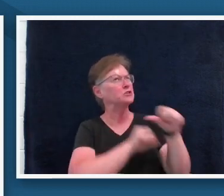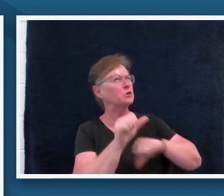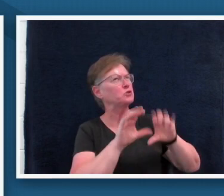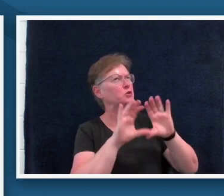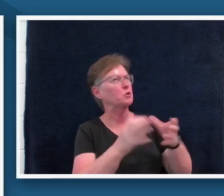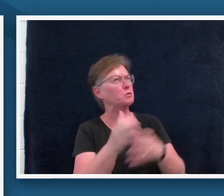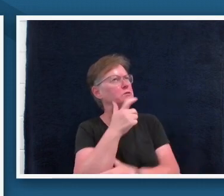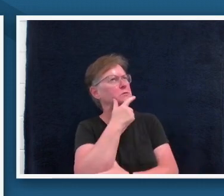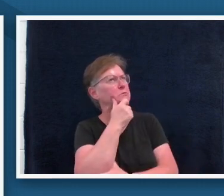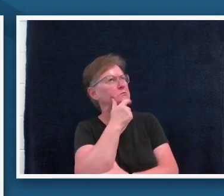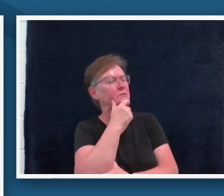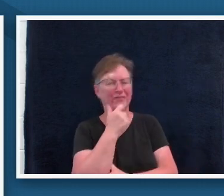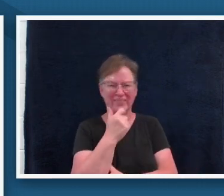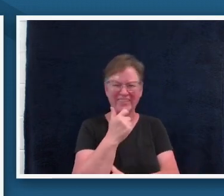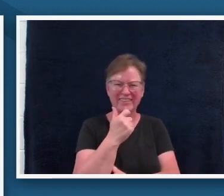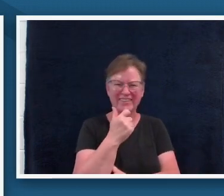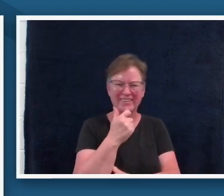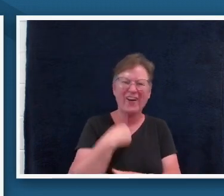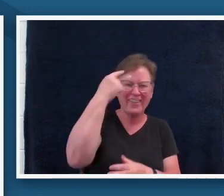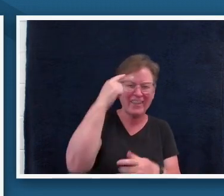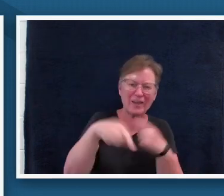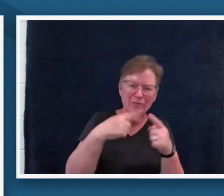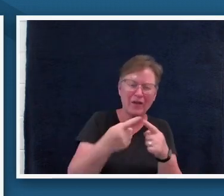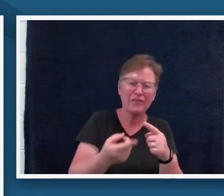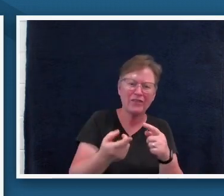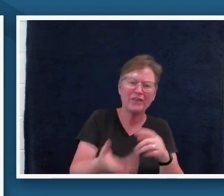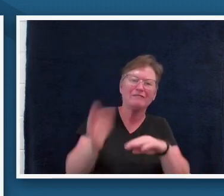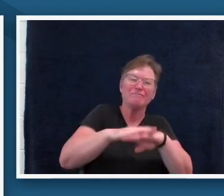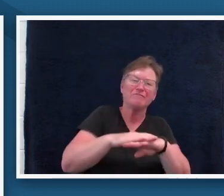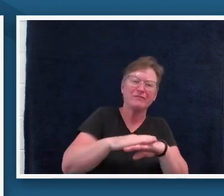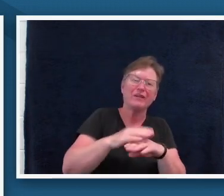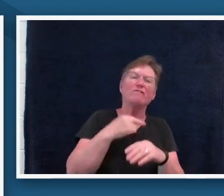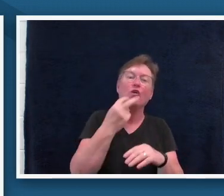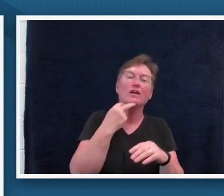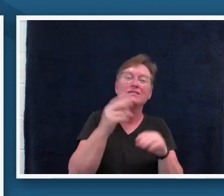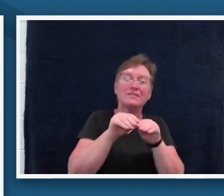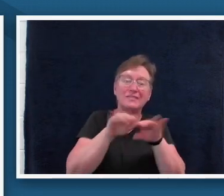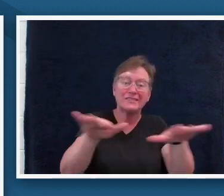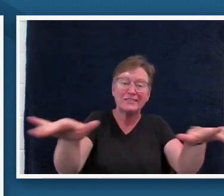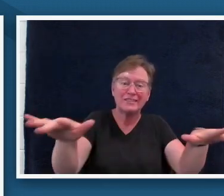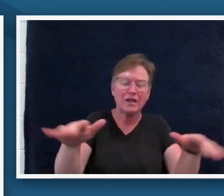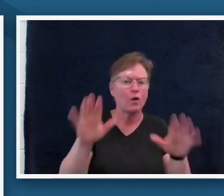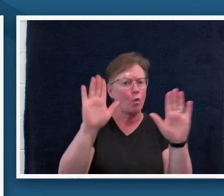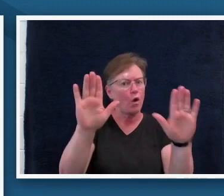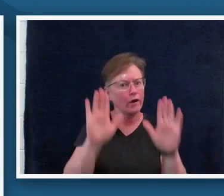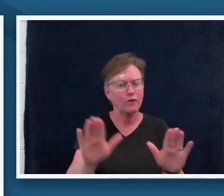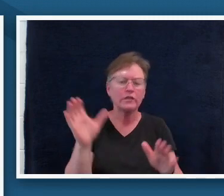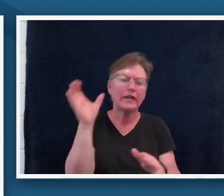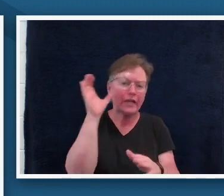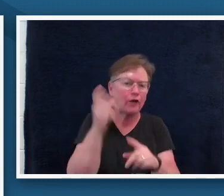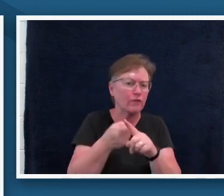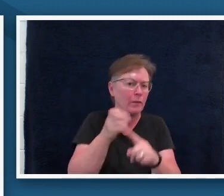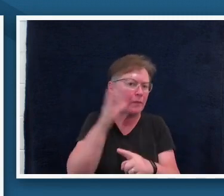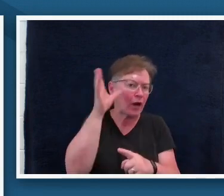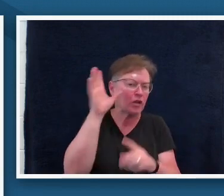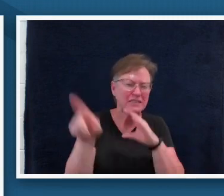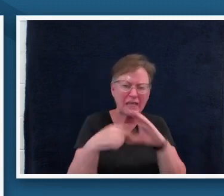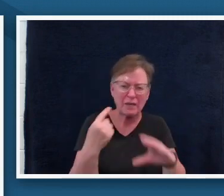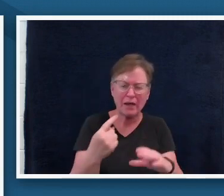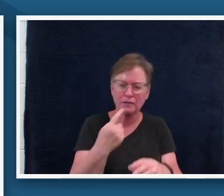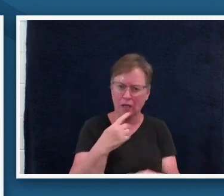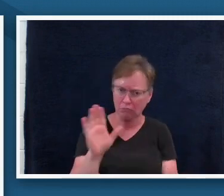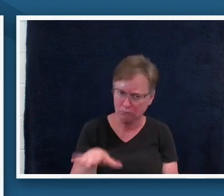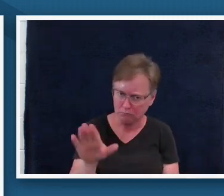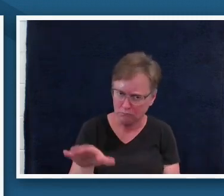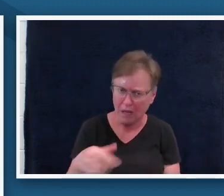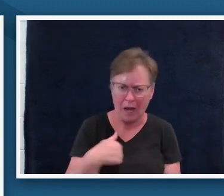the amplification of voices, it was wonderful to get emails from some of my parents that say, Miss Floyd, I'm so glad you're doing this. Like we